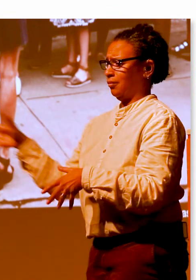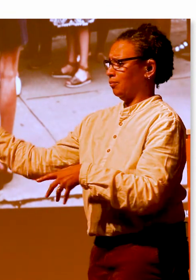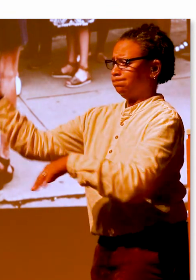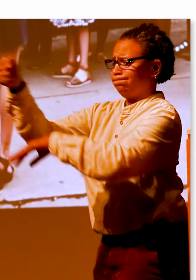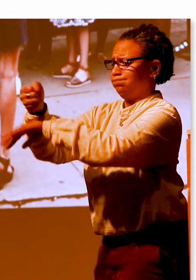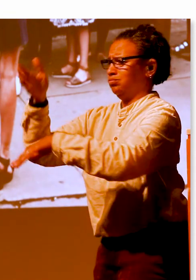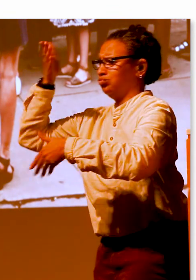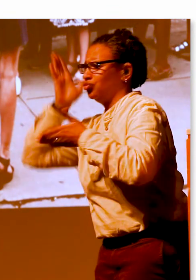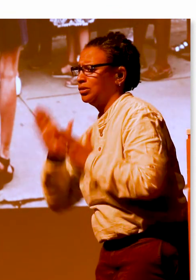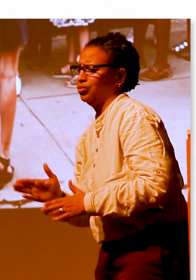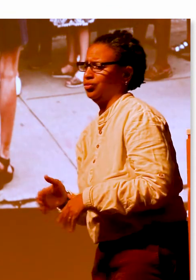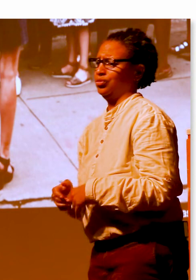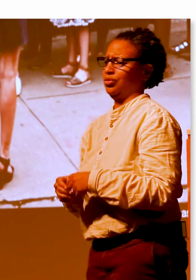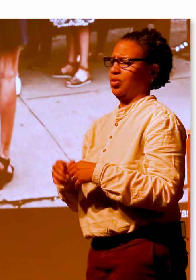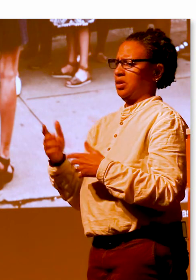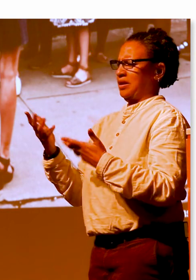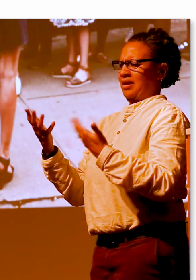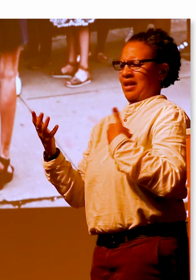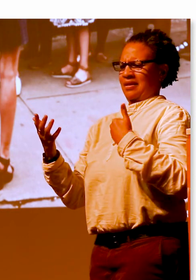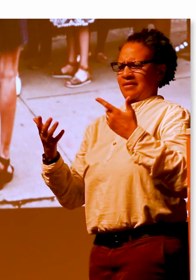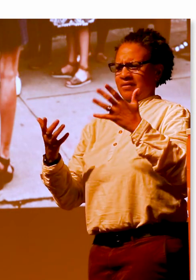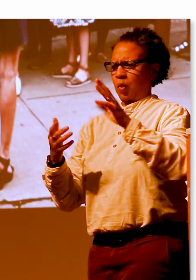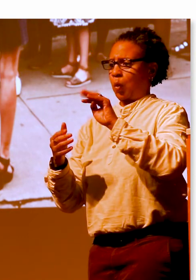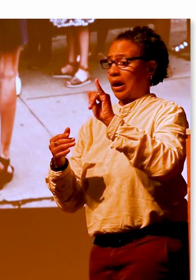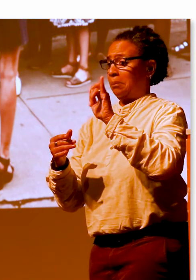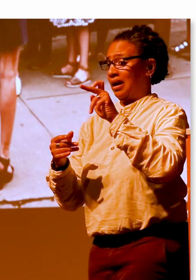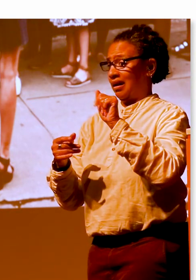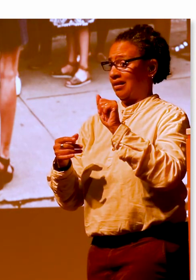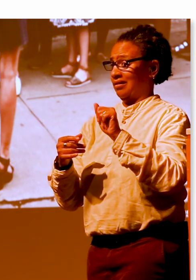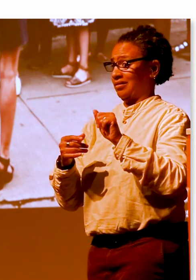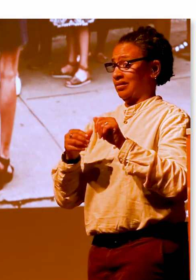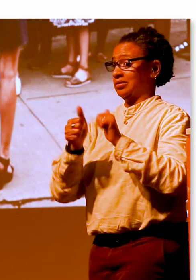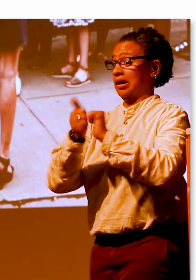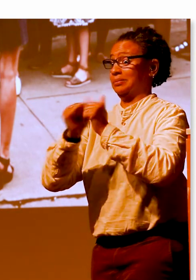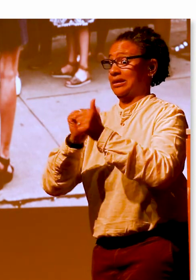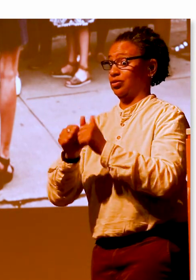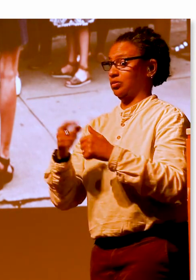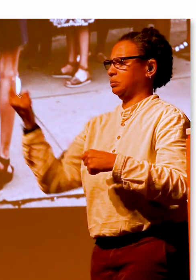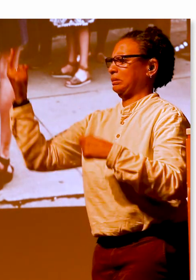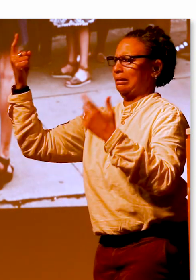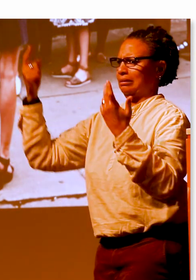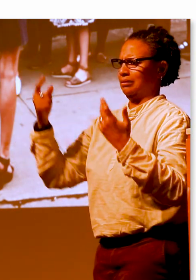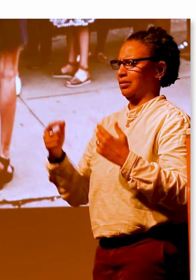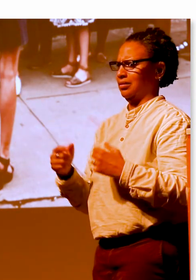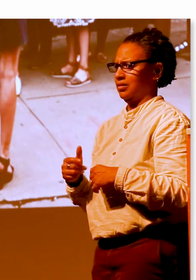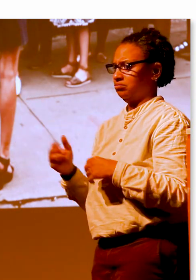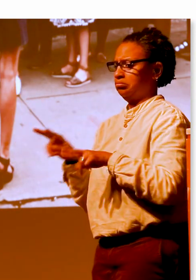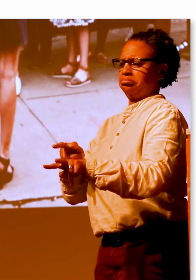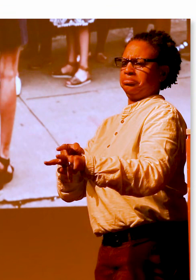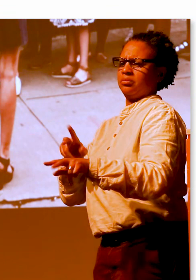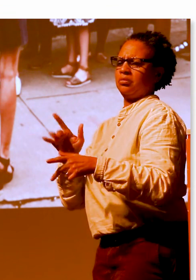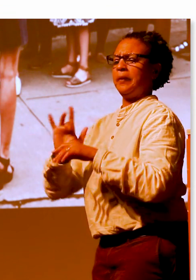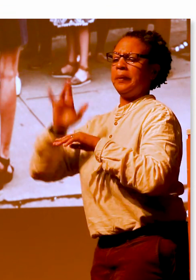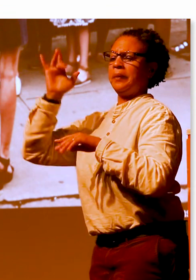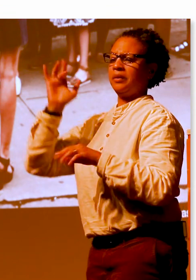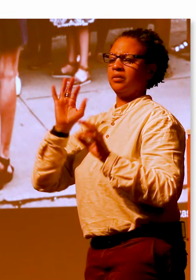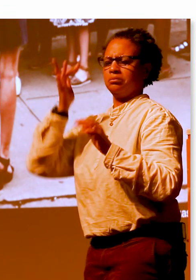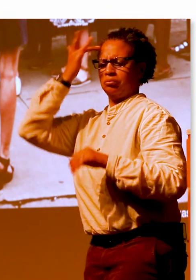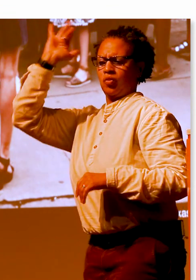like a Wikipedia edit-a-thon or something that would like make it seem smart. And through a lot of counsel from friends was